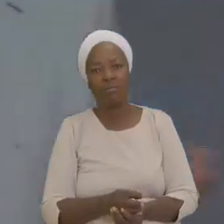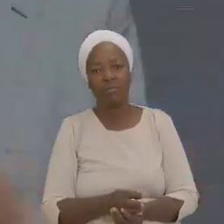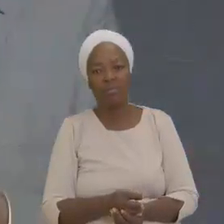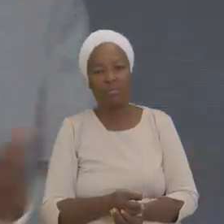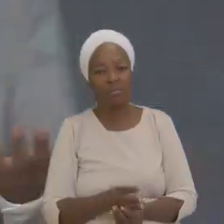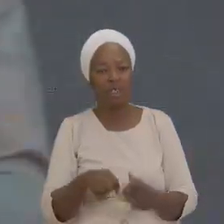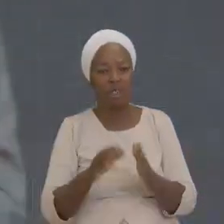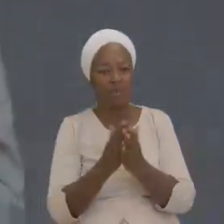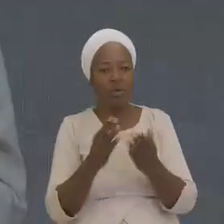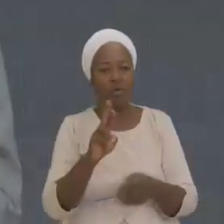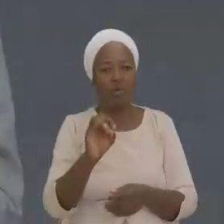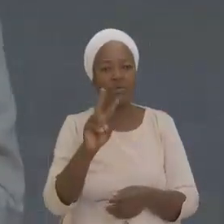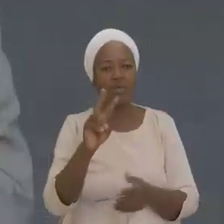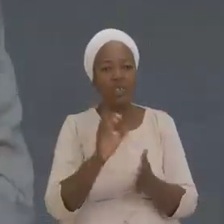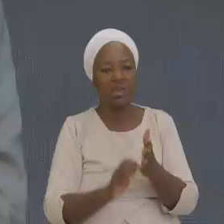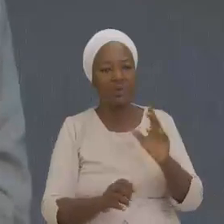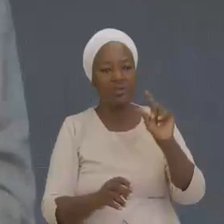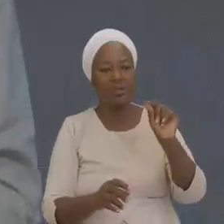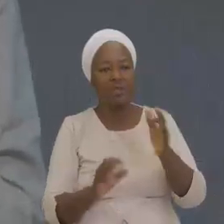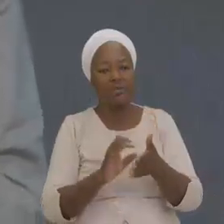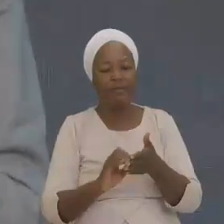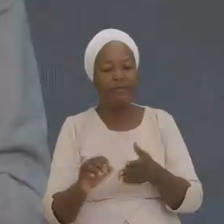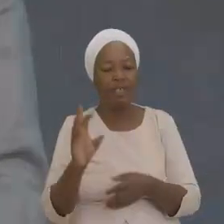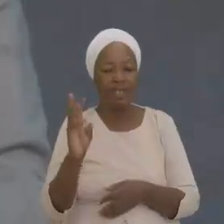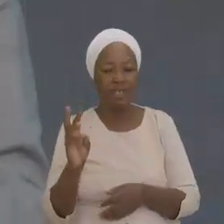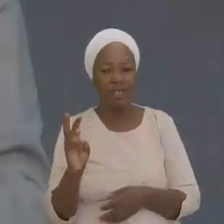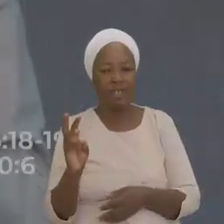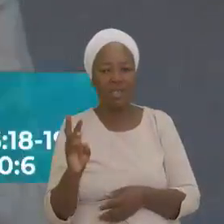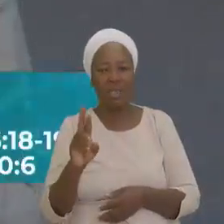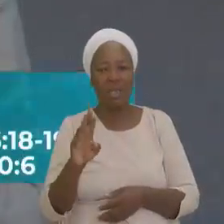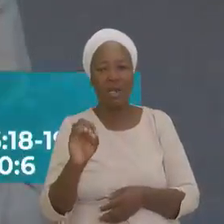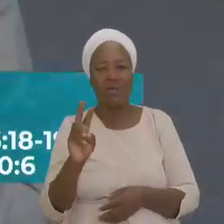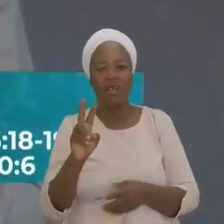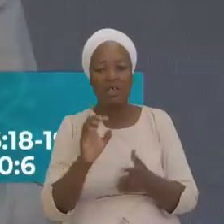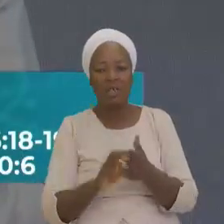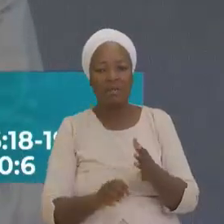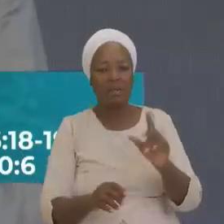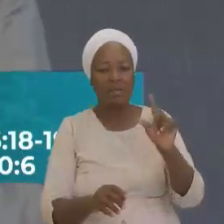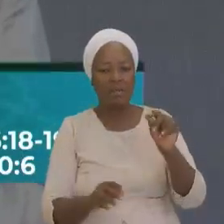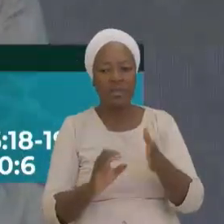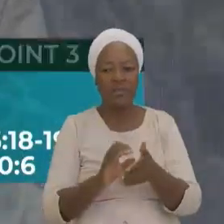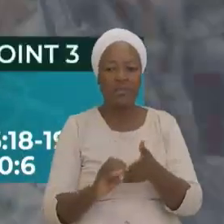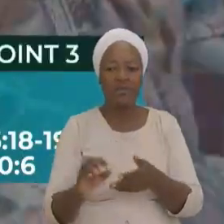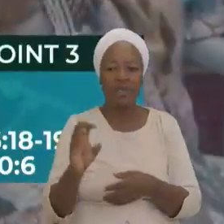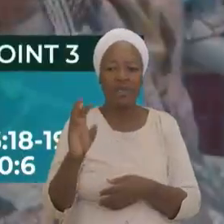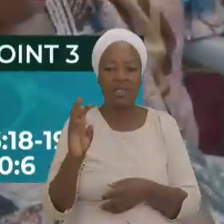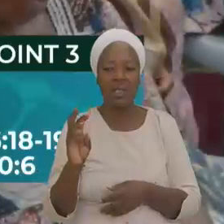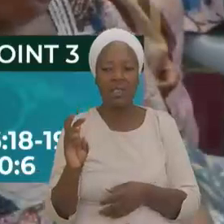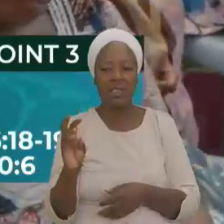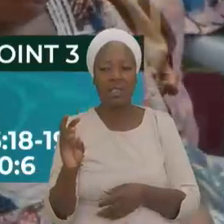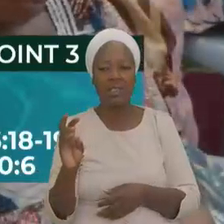Revelation chapter 20 verse 6. In Revelation chapter 20 verse 6,